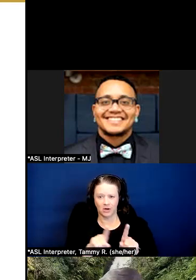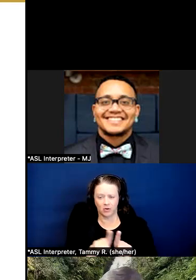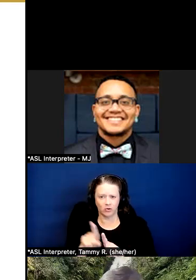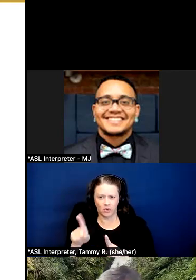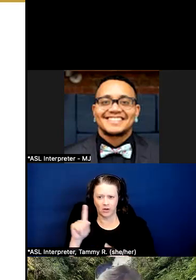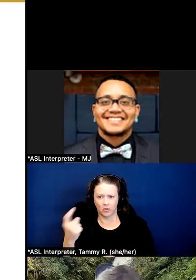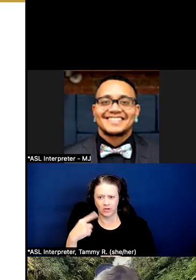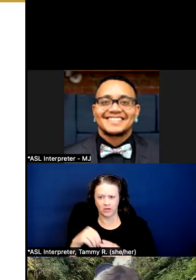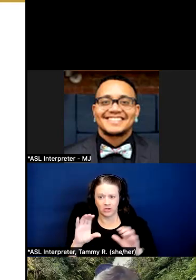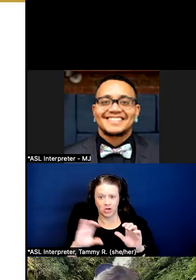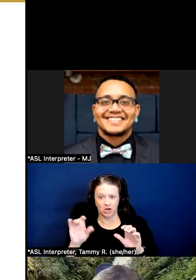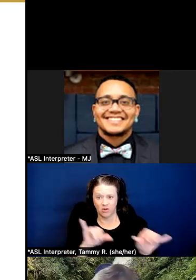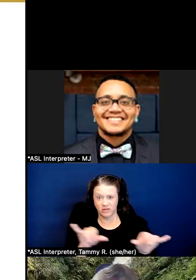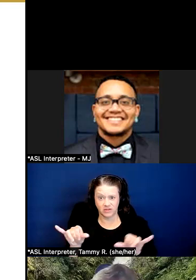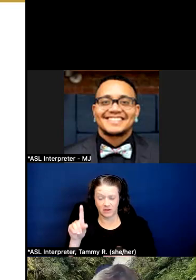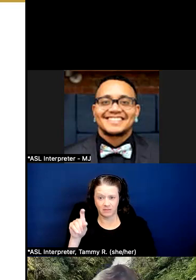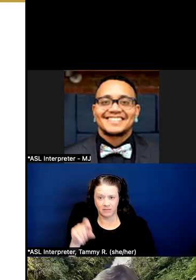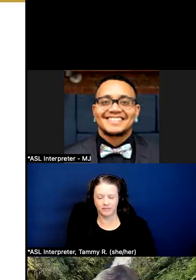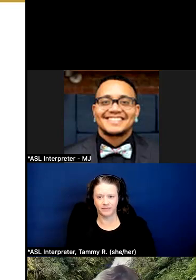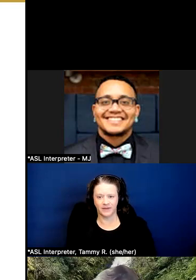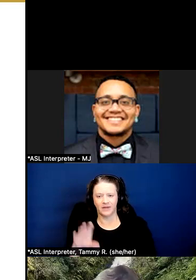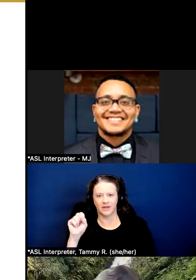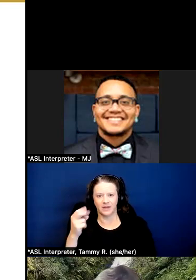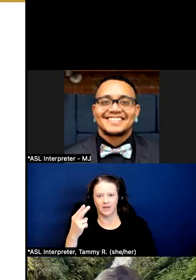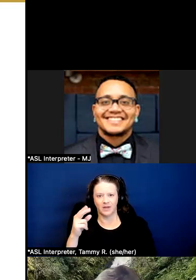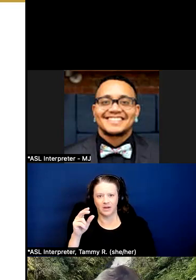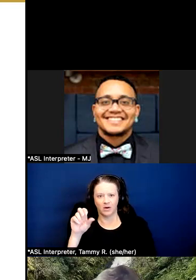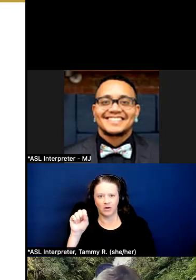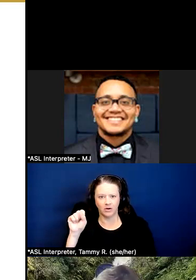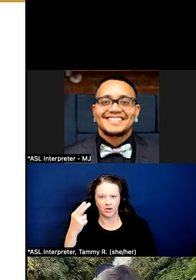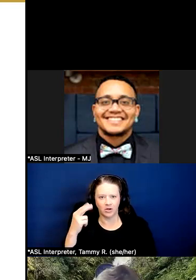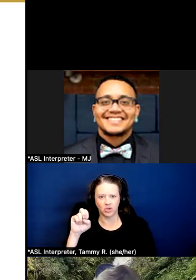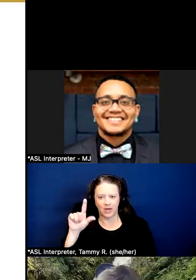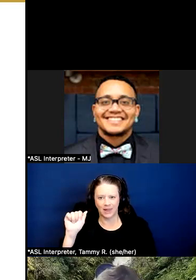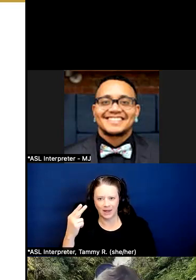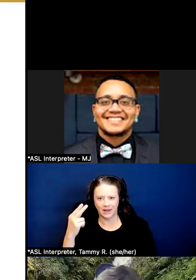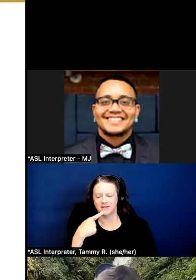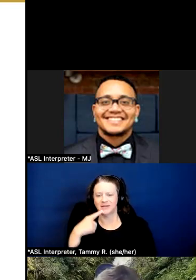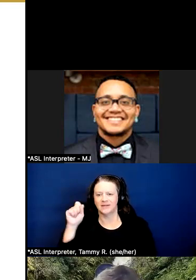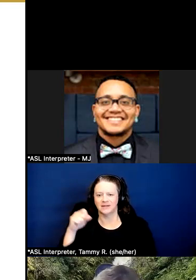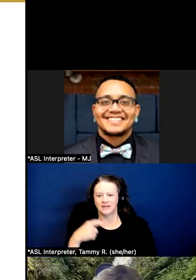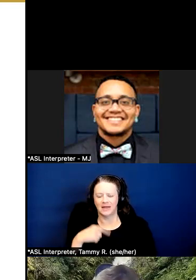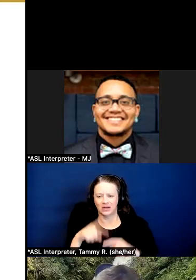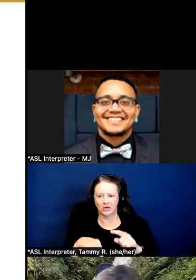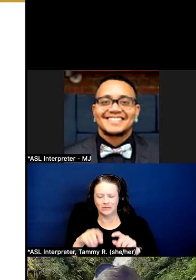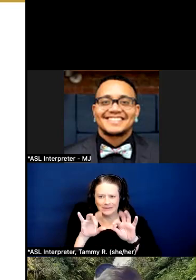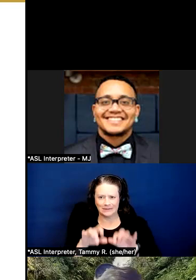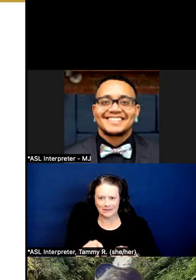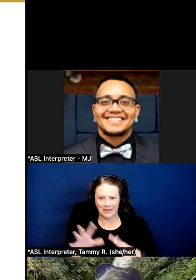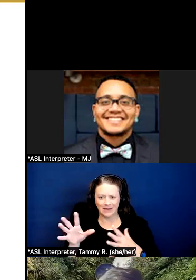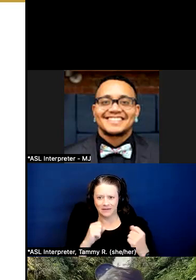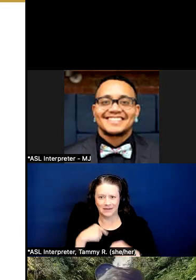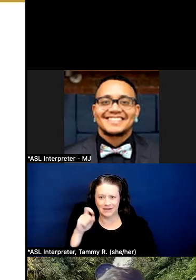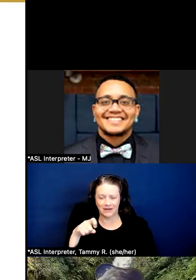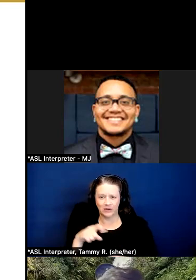a question in the chat. Are they the same? Yes, yes. Okay. I just wanted to clarify that, of course, I couldn't write as fast as I needed